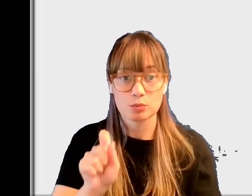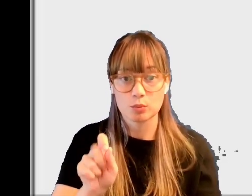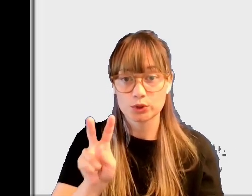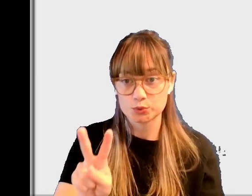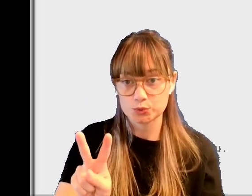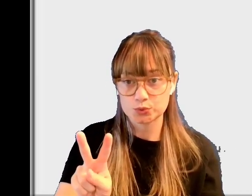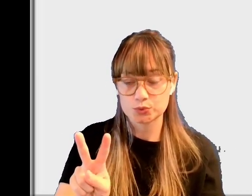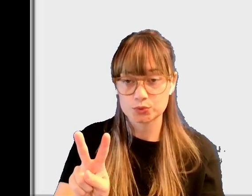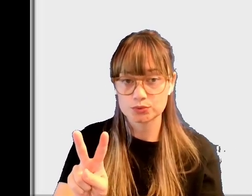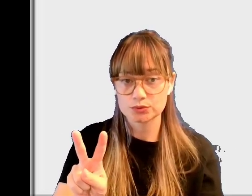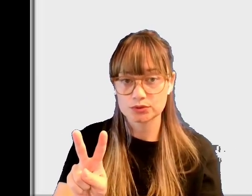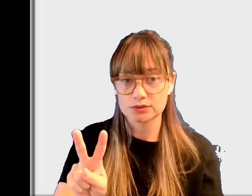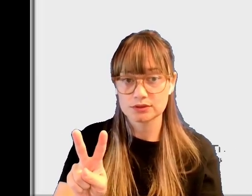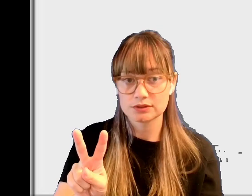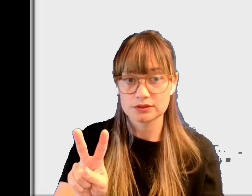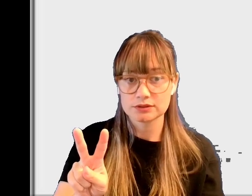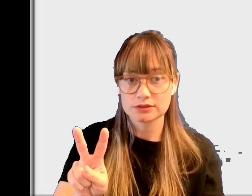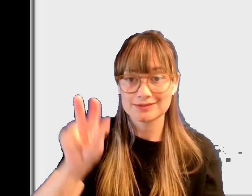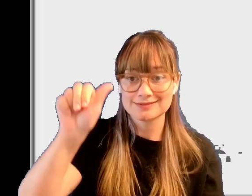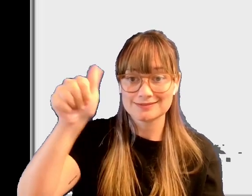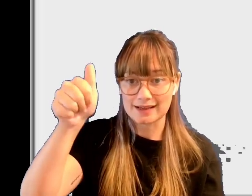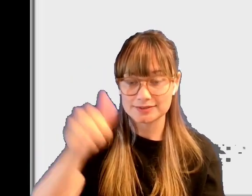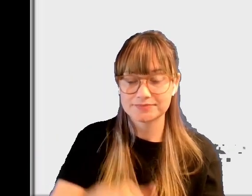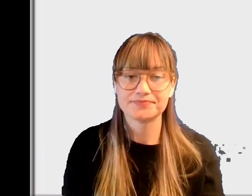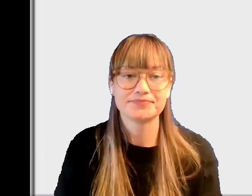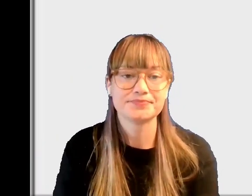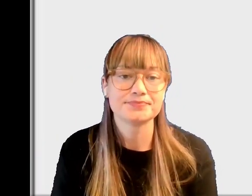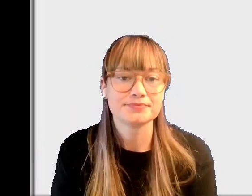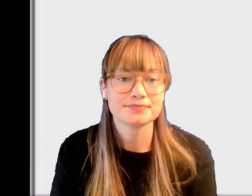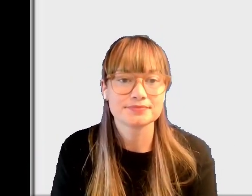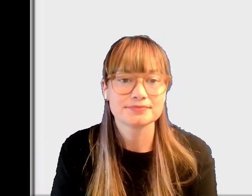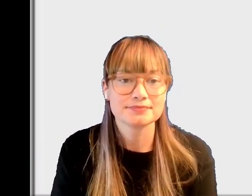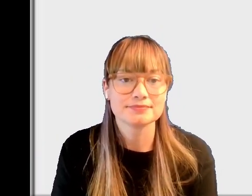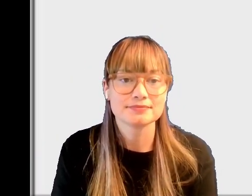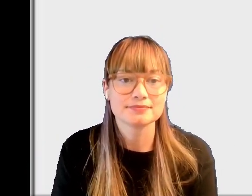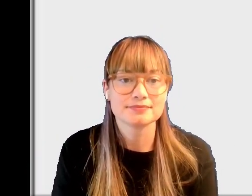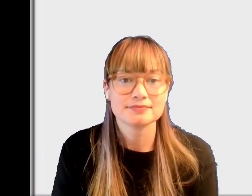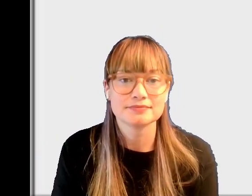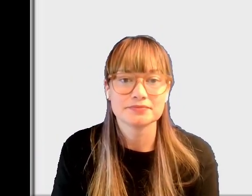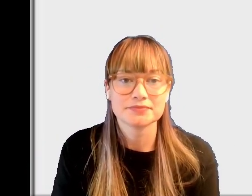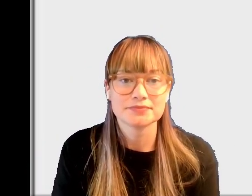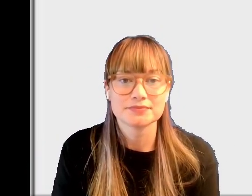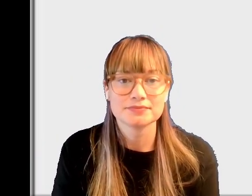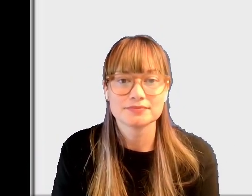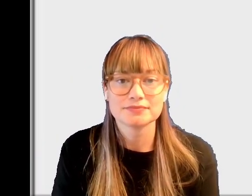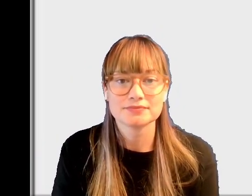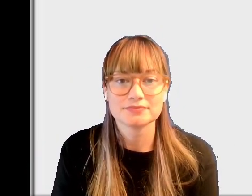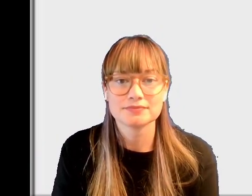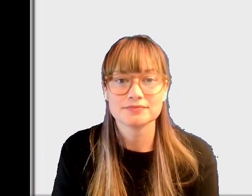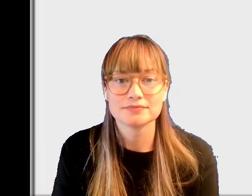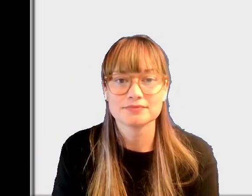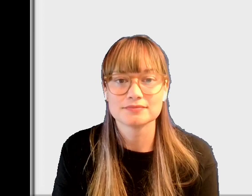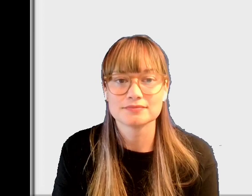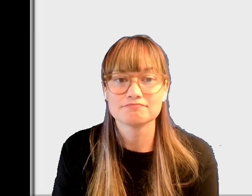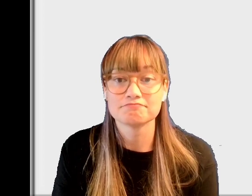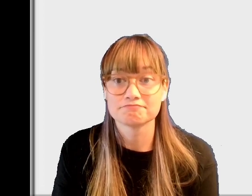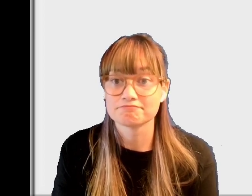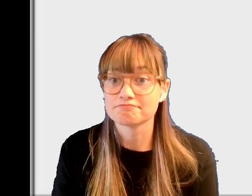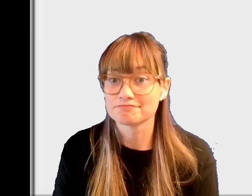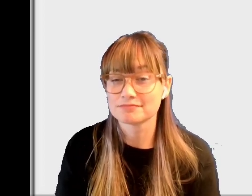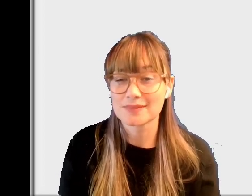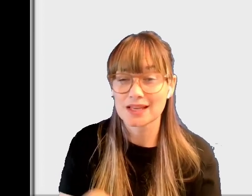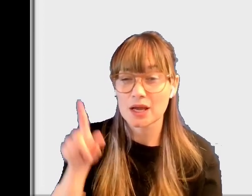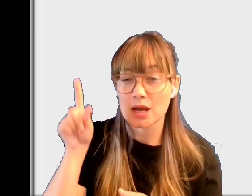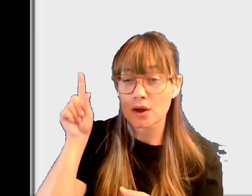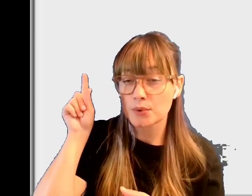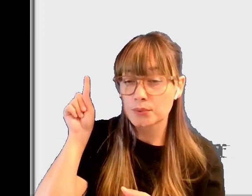times, and then it's 0.2 to the 10th power. And look